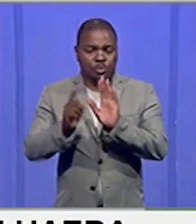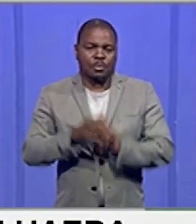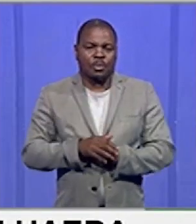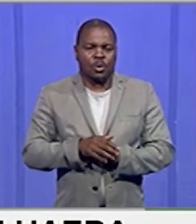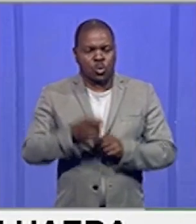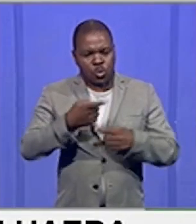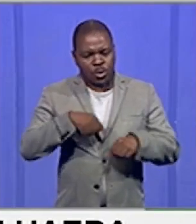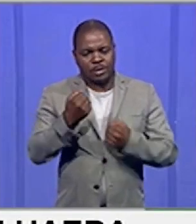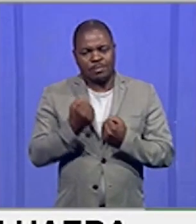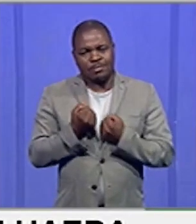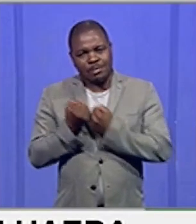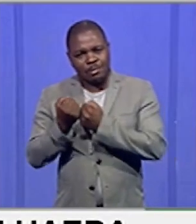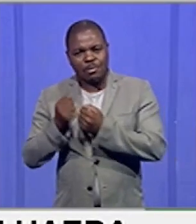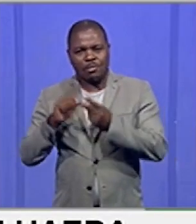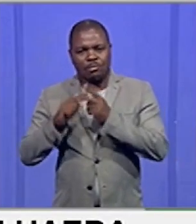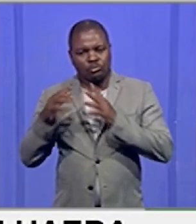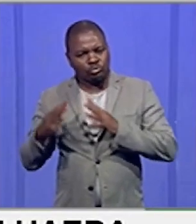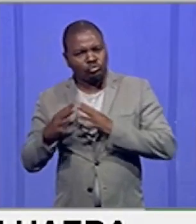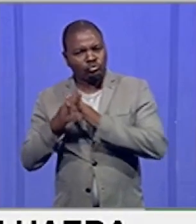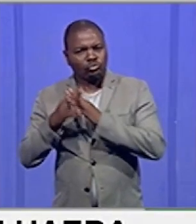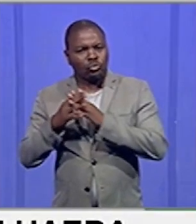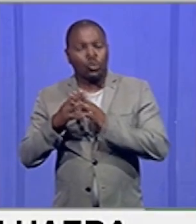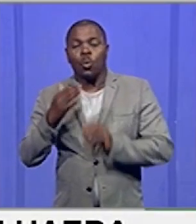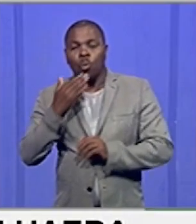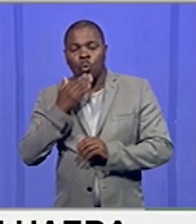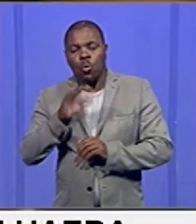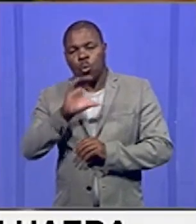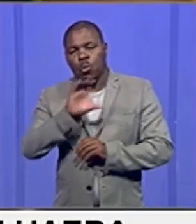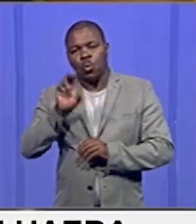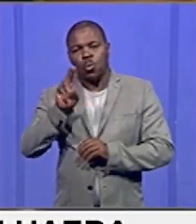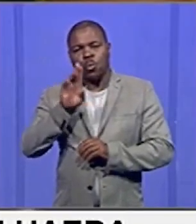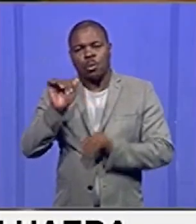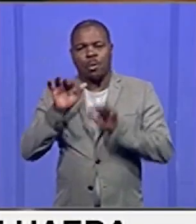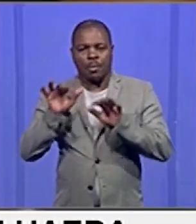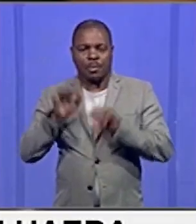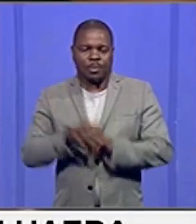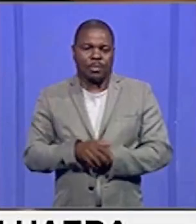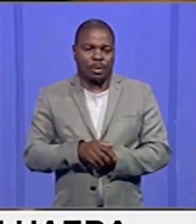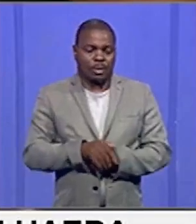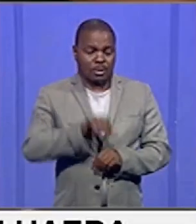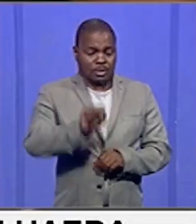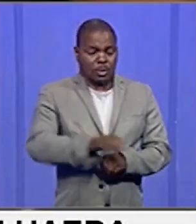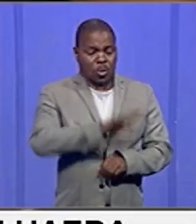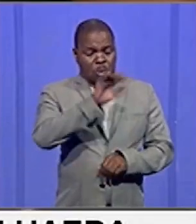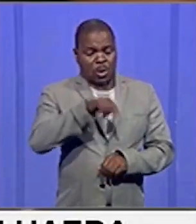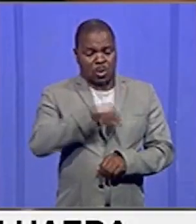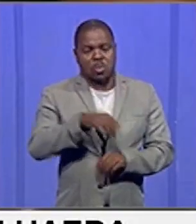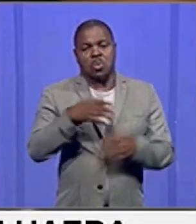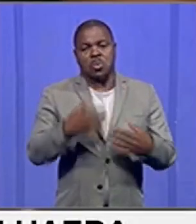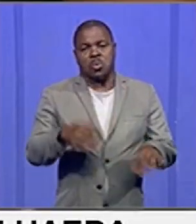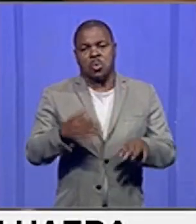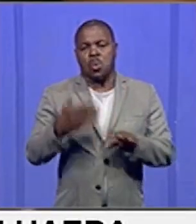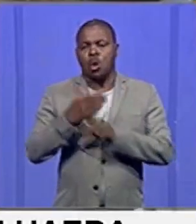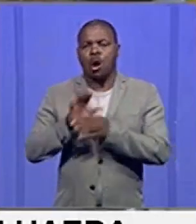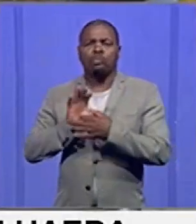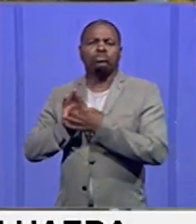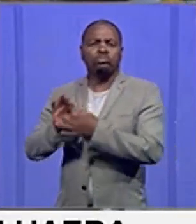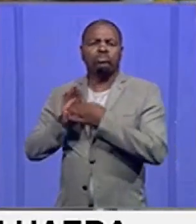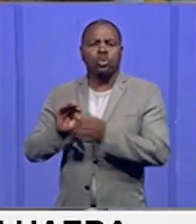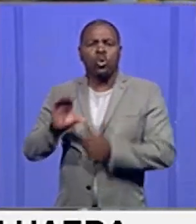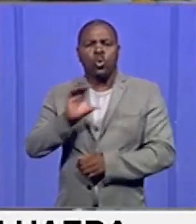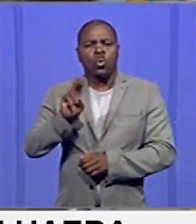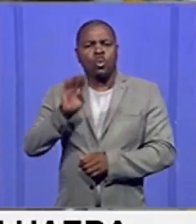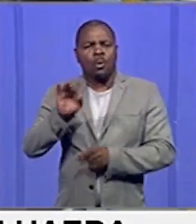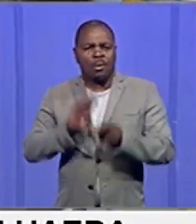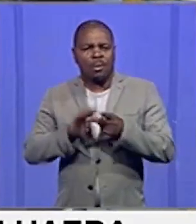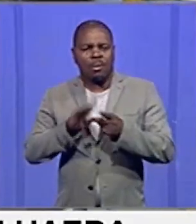our support and solidarity with the Cuban people. Afrika Borwa e na le maqhama a matle le a sebedisano le Cuba ho